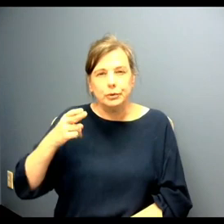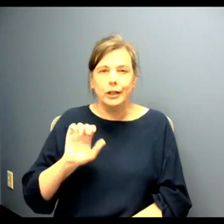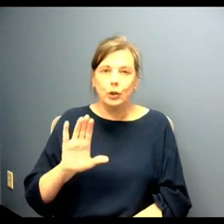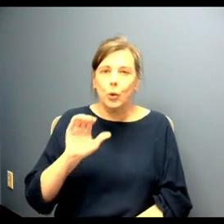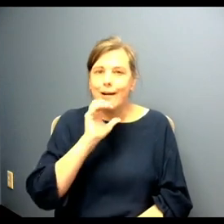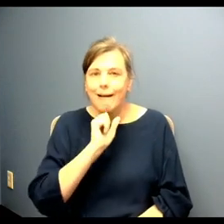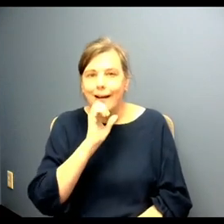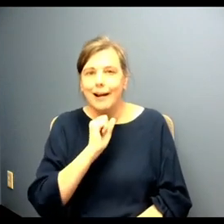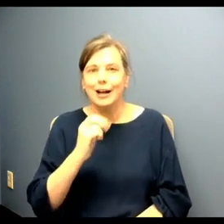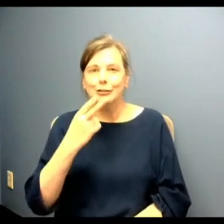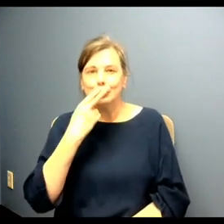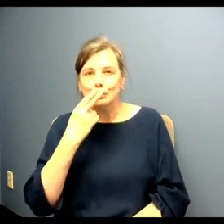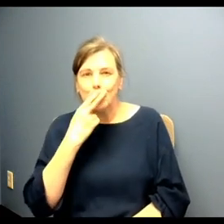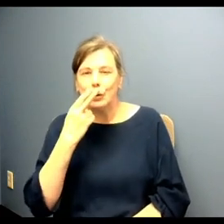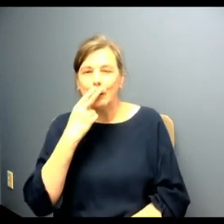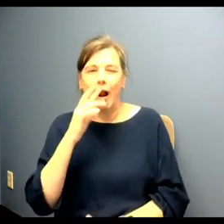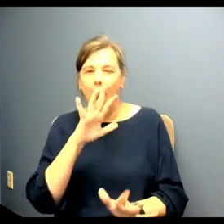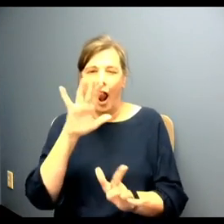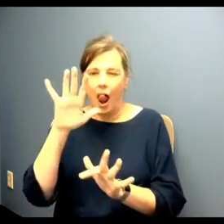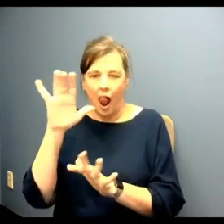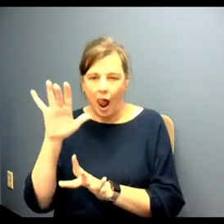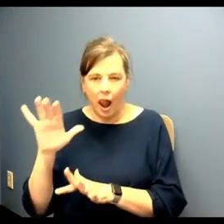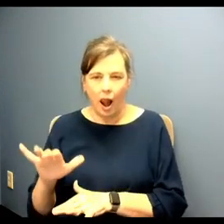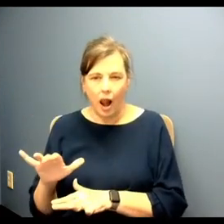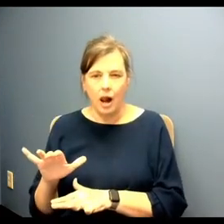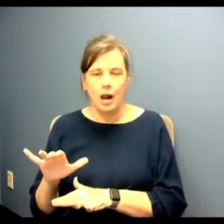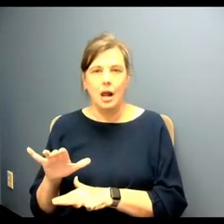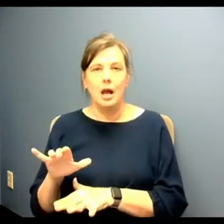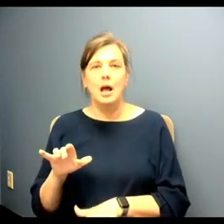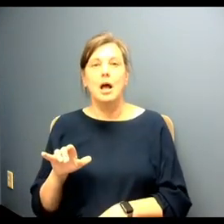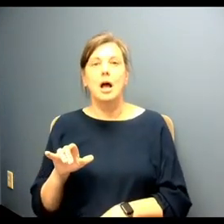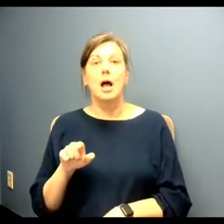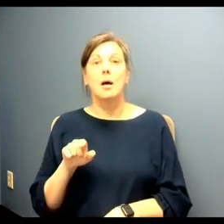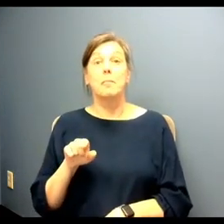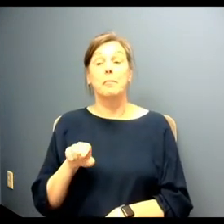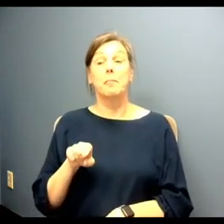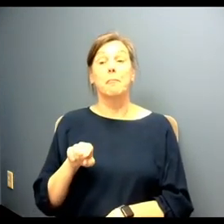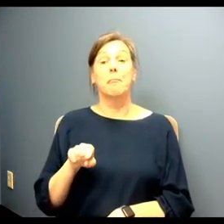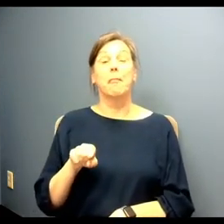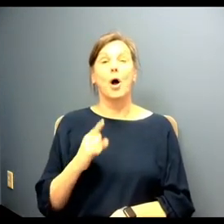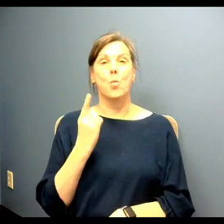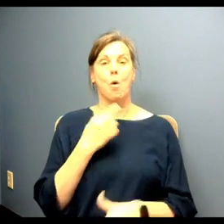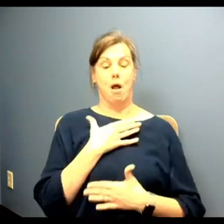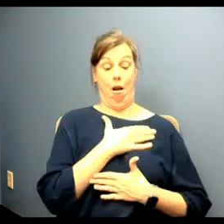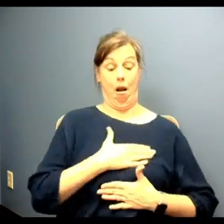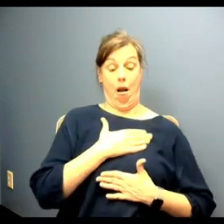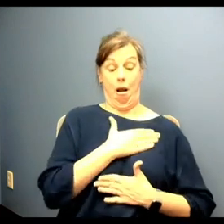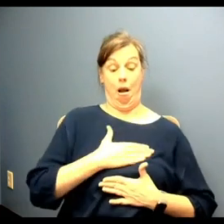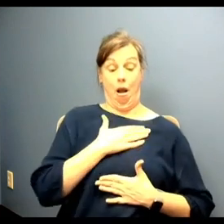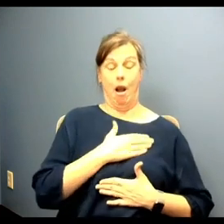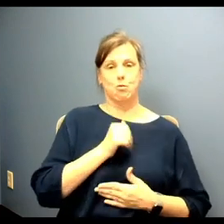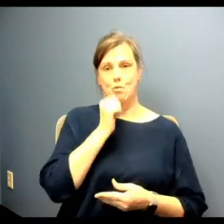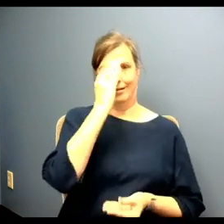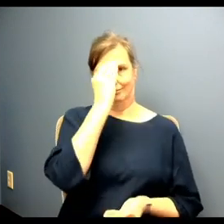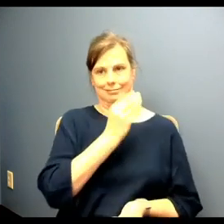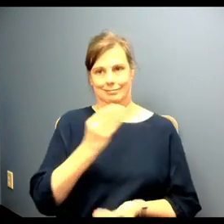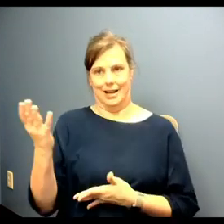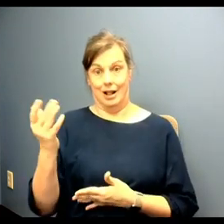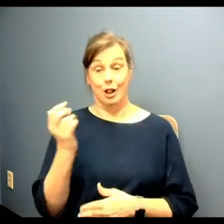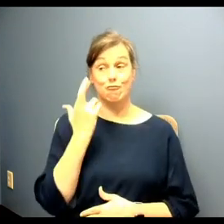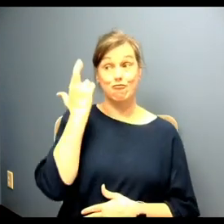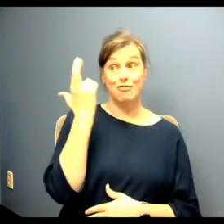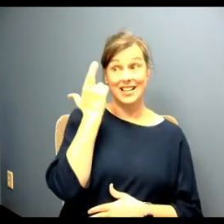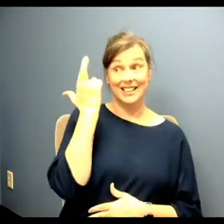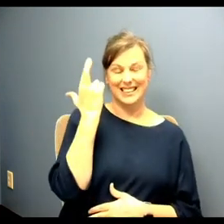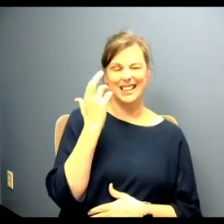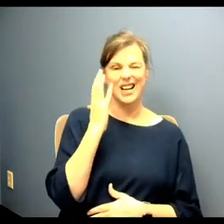the other biometric features. But you have a hobby that you keep hidden from the life insurance company,